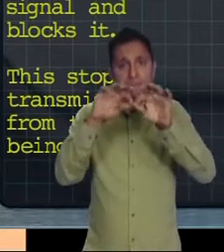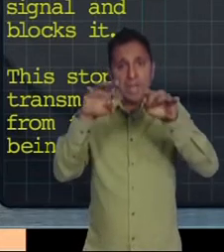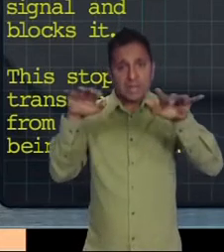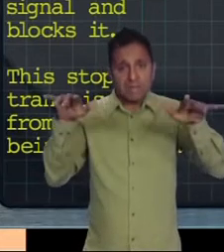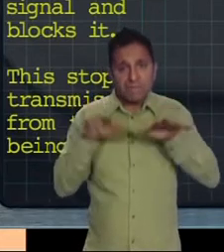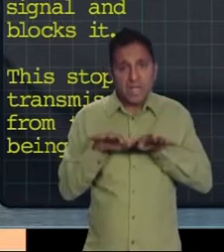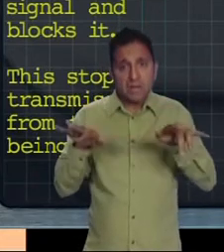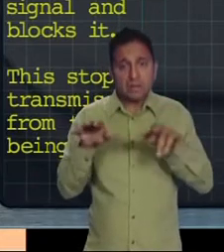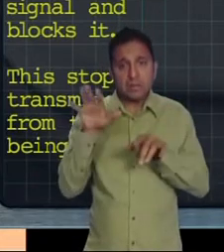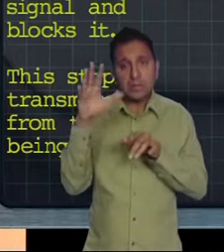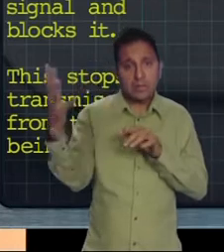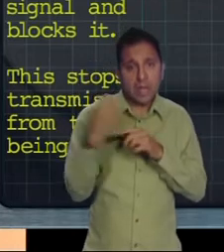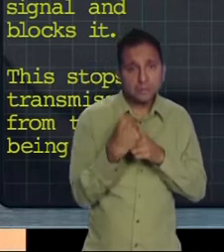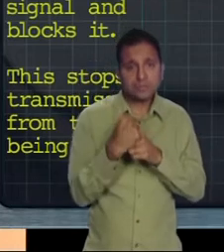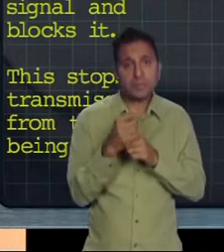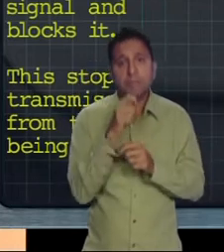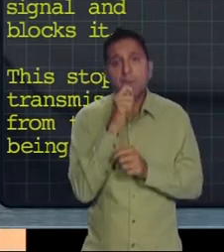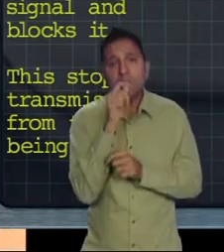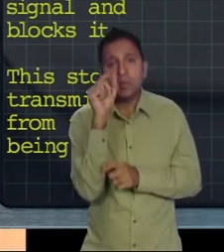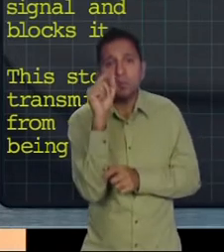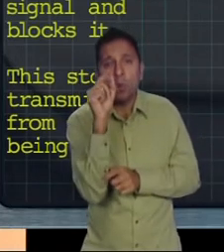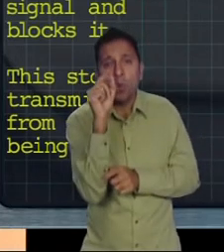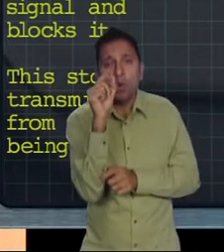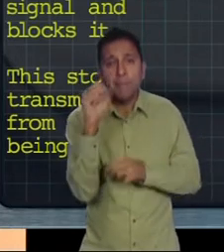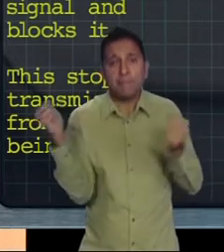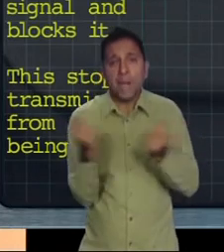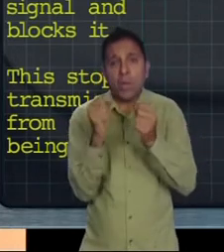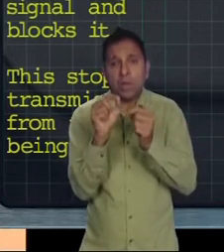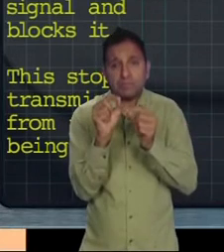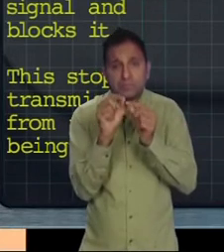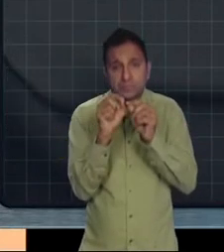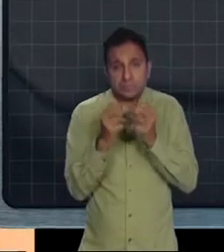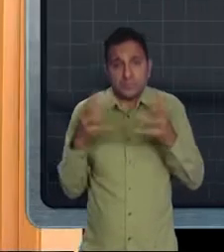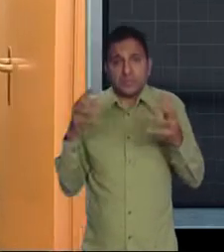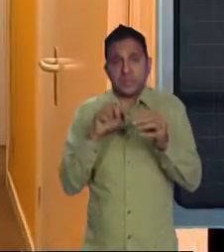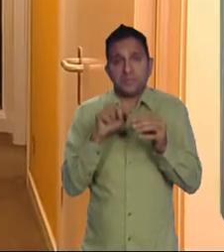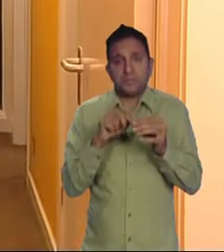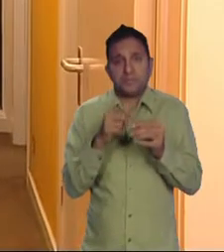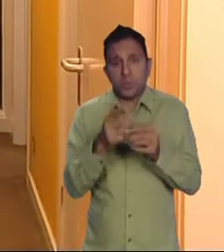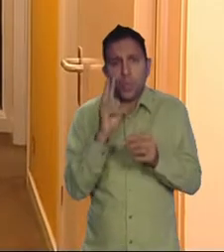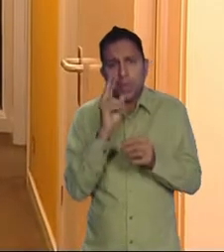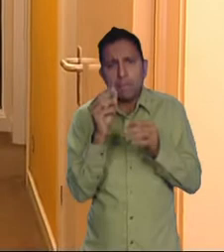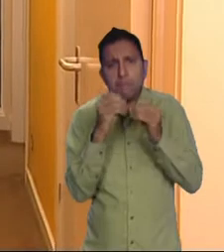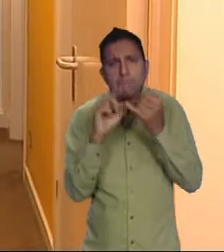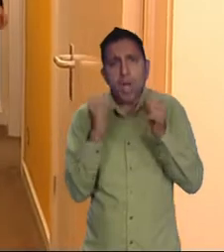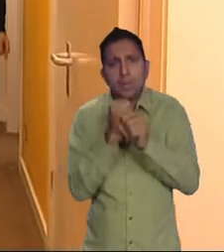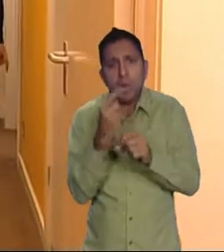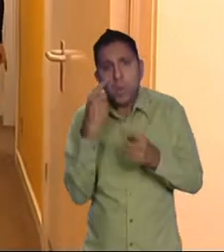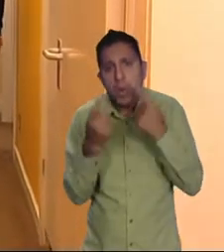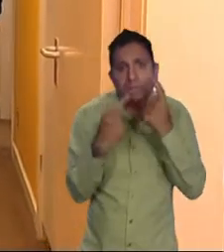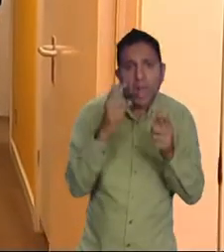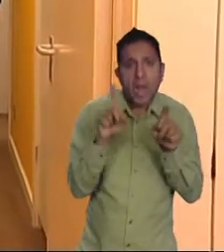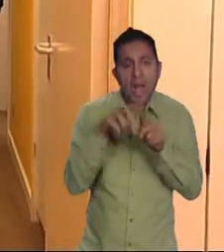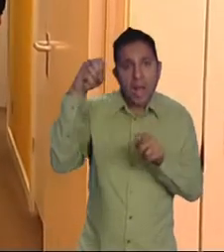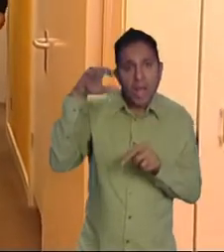small, the power packs are often quite large. So if you're looking for bugs, you should look for a power source like a light switch or a light